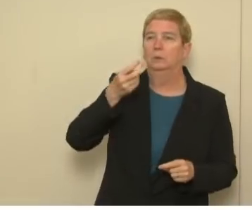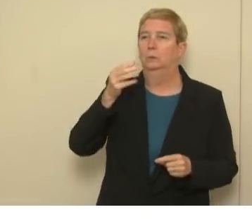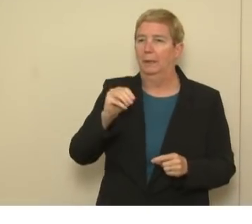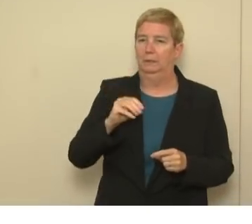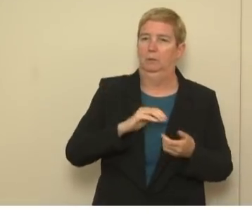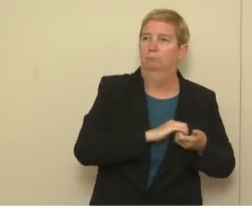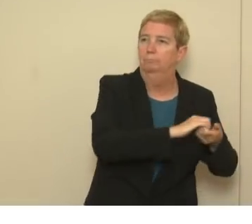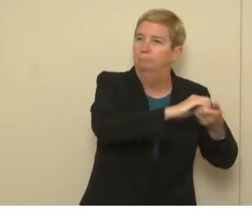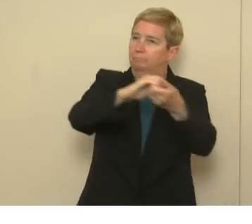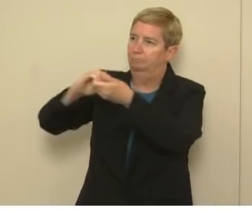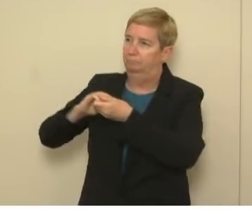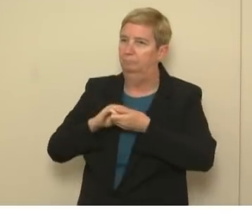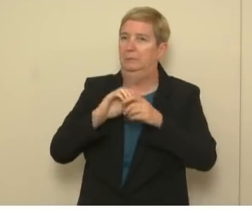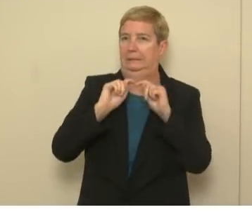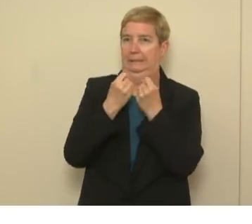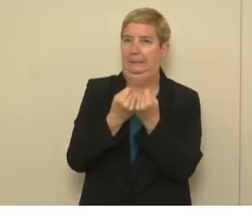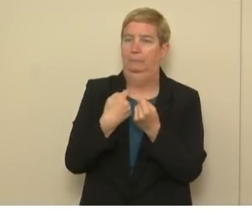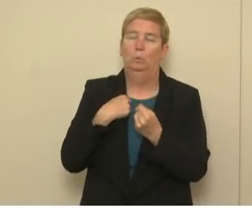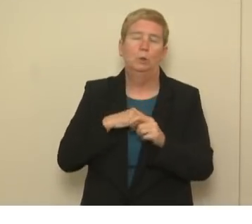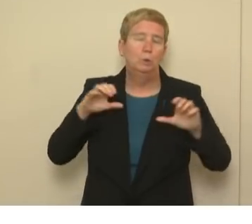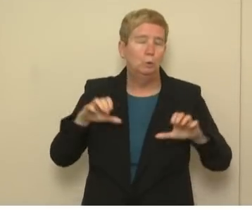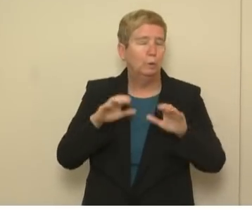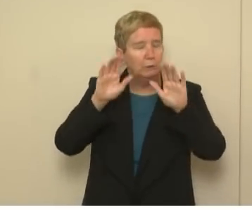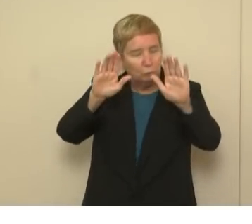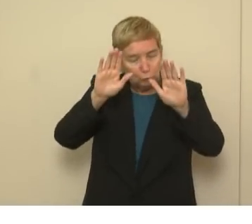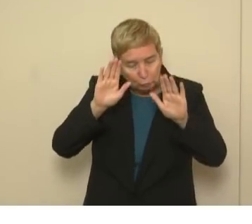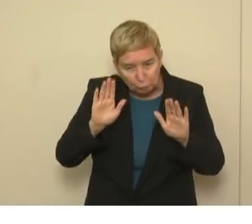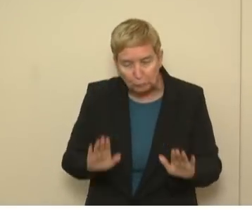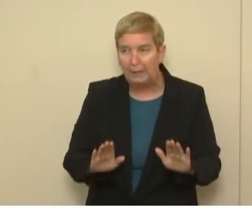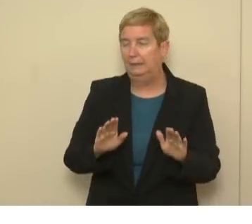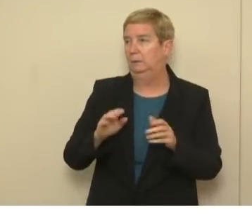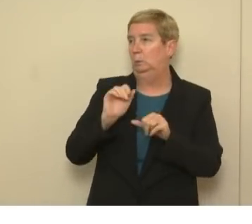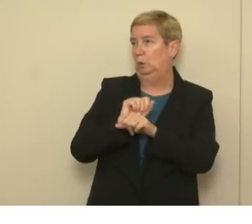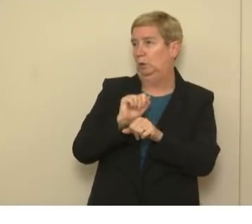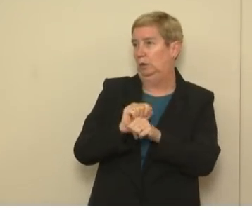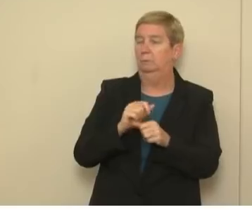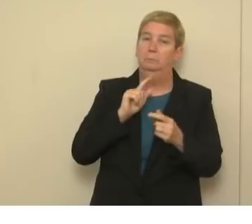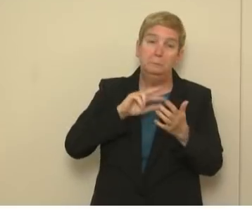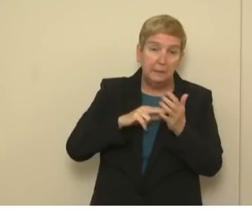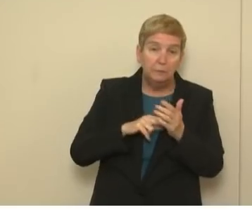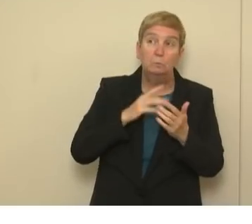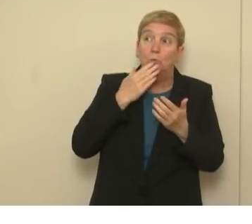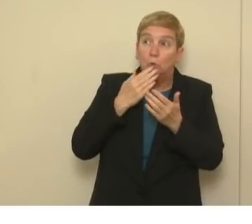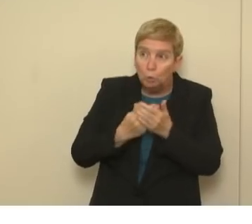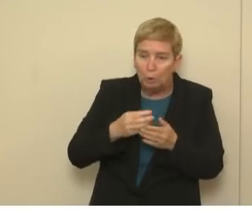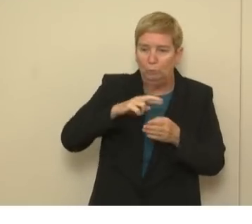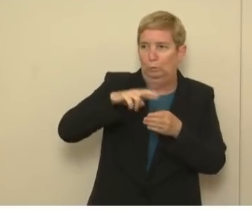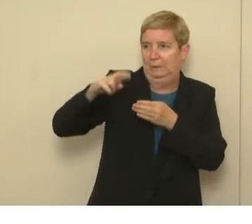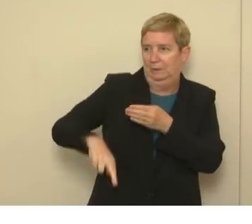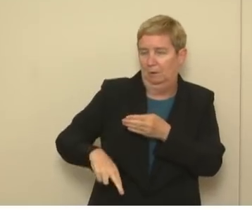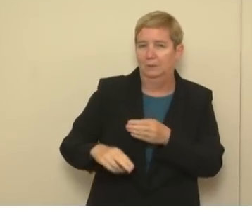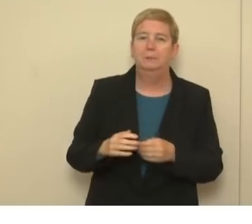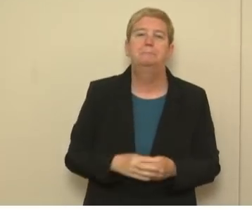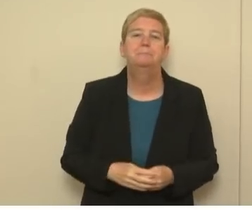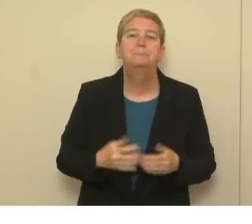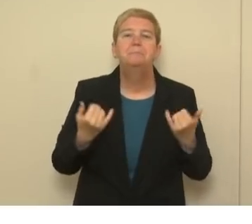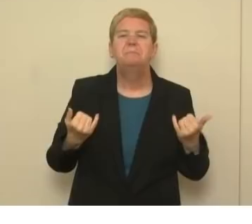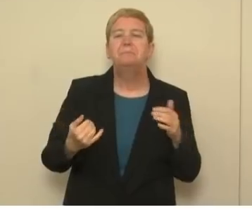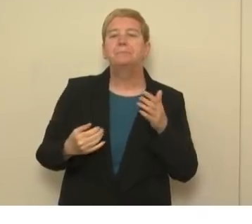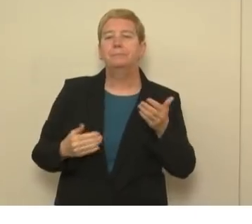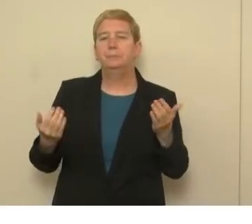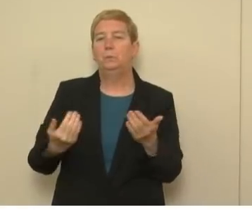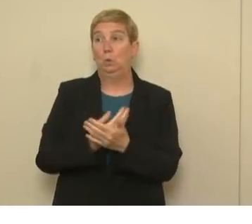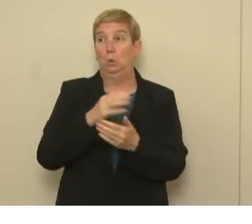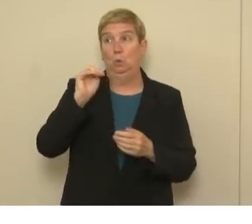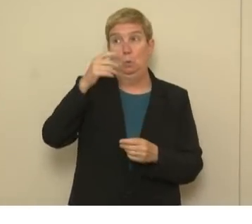team that's achieving these kinds of great results. This is a new map that you haven't